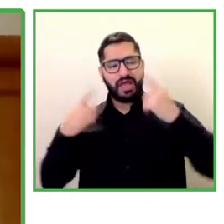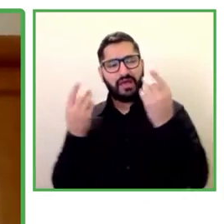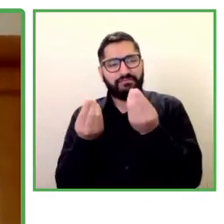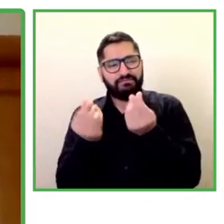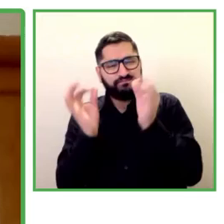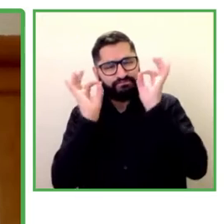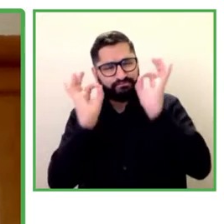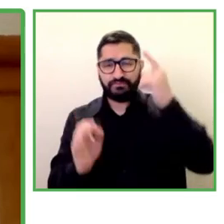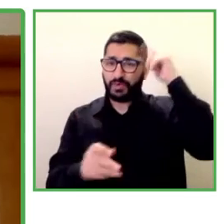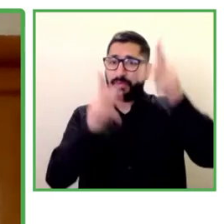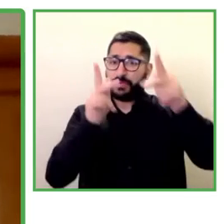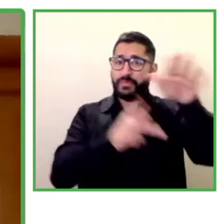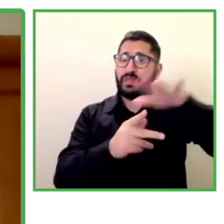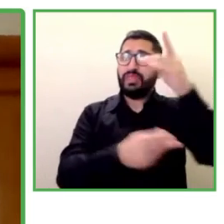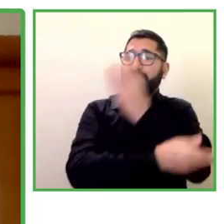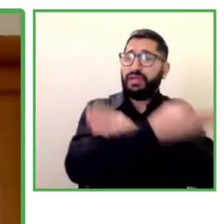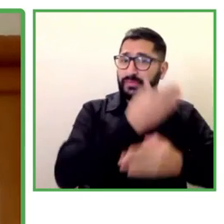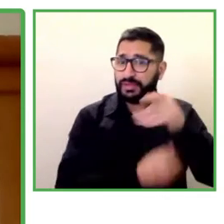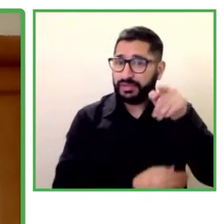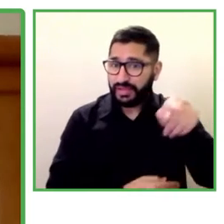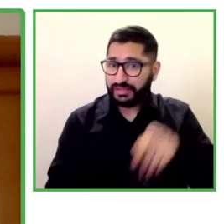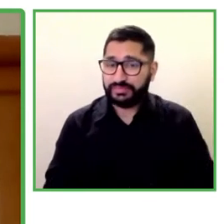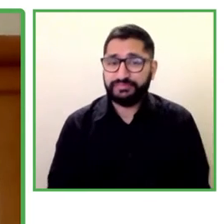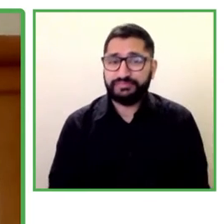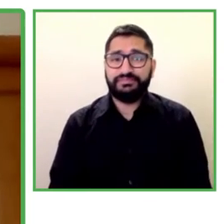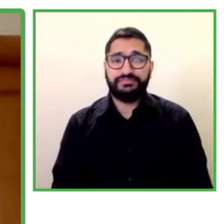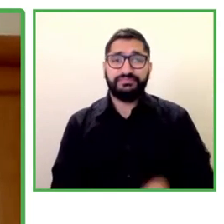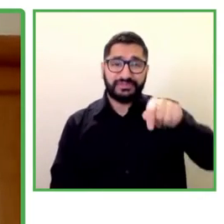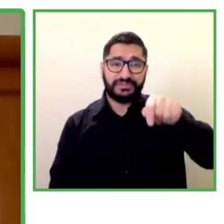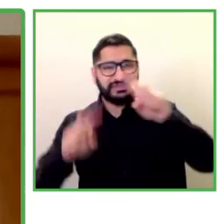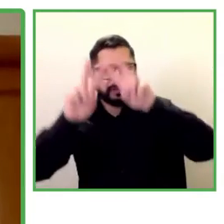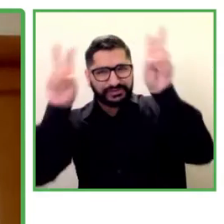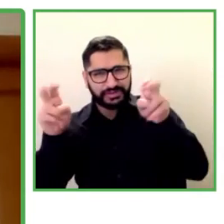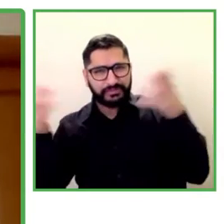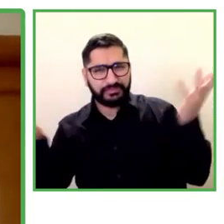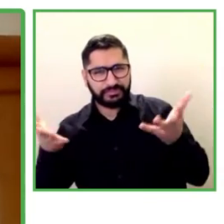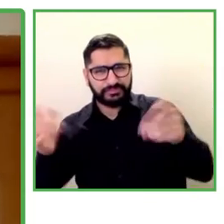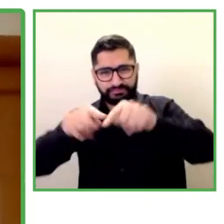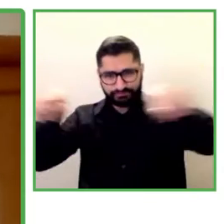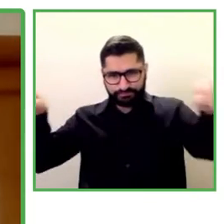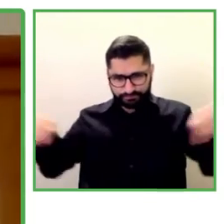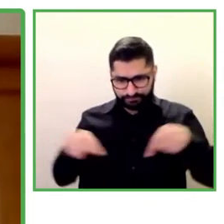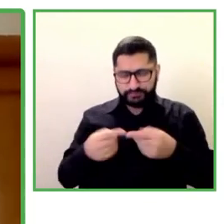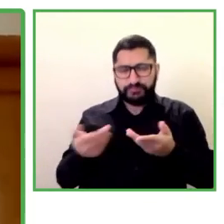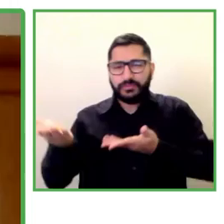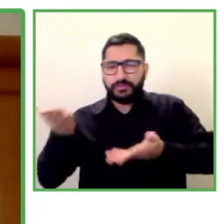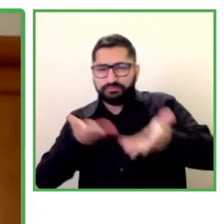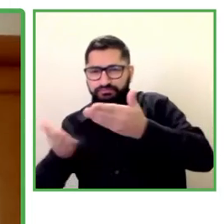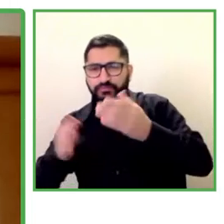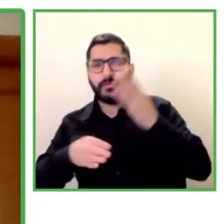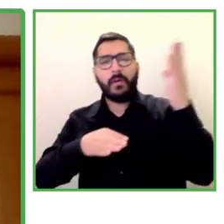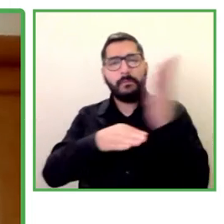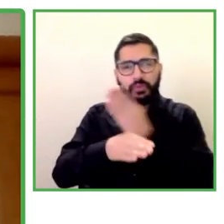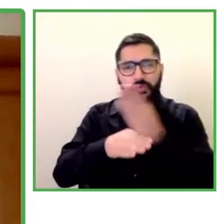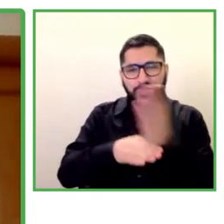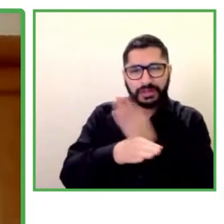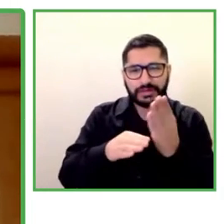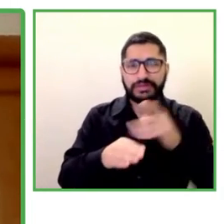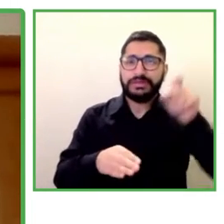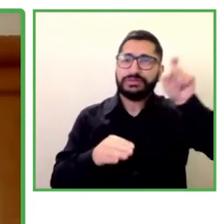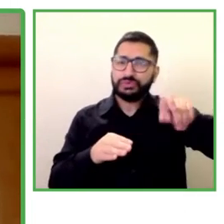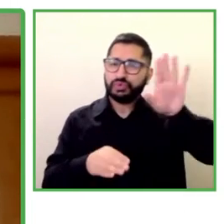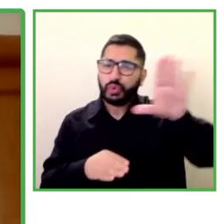disabilities. And I say this because they are this space that companies need to exchange